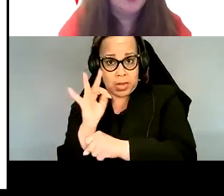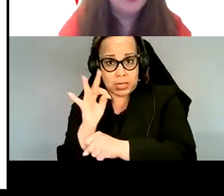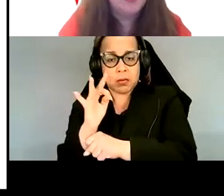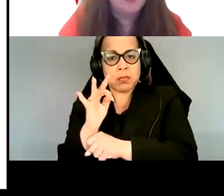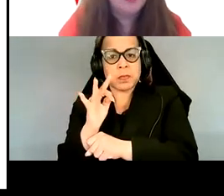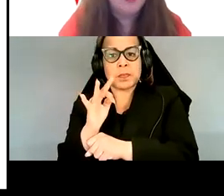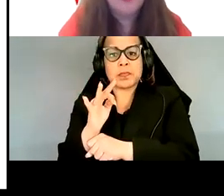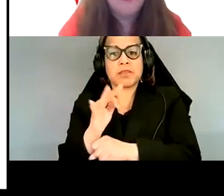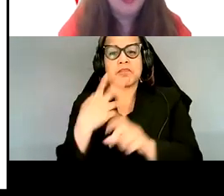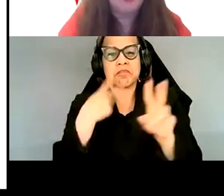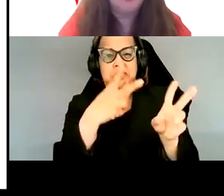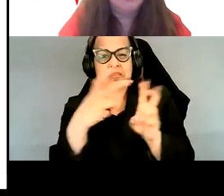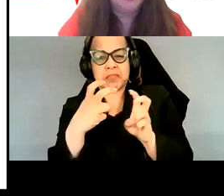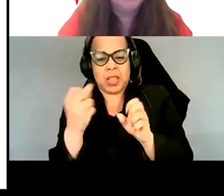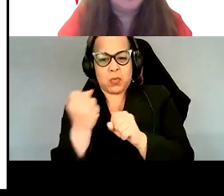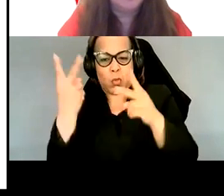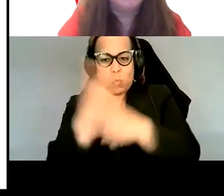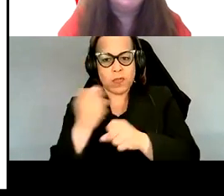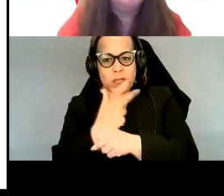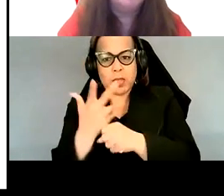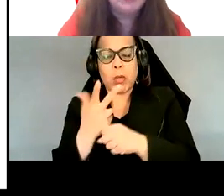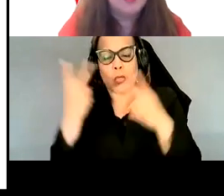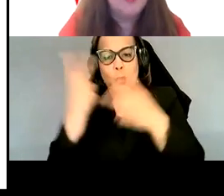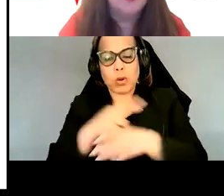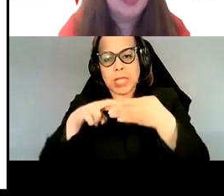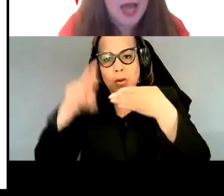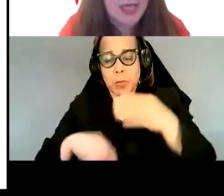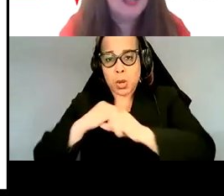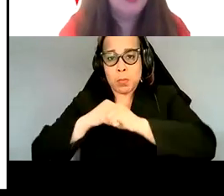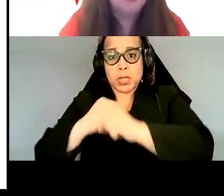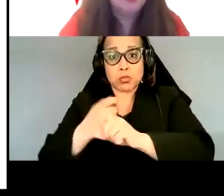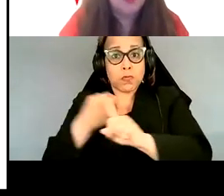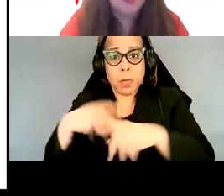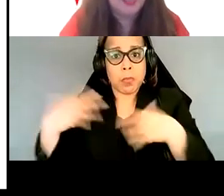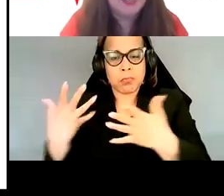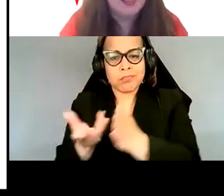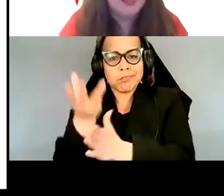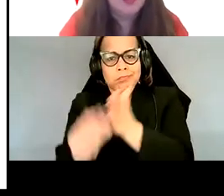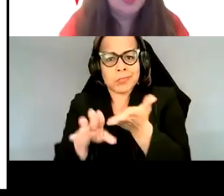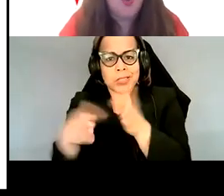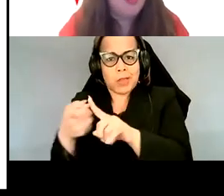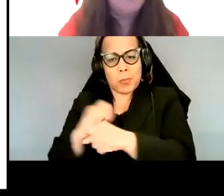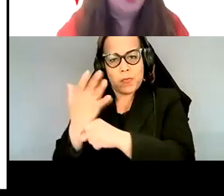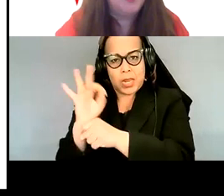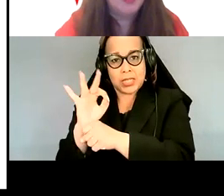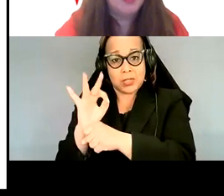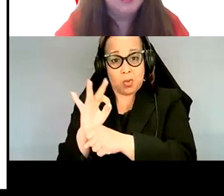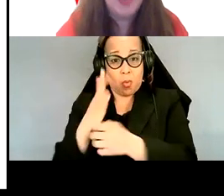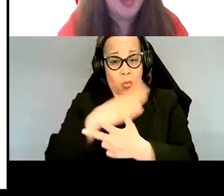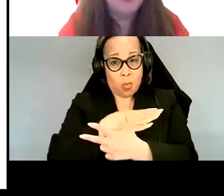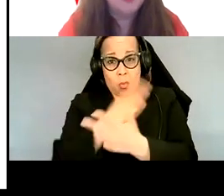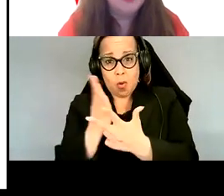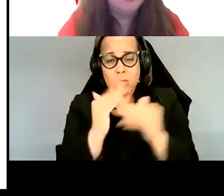the worst of everything, the worst outcome. It protects you from dying from COVID-19. So all of them are